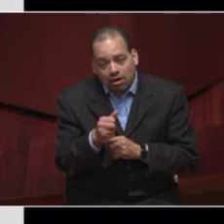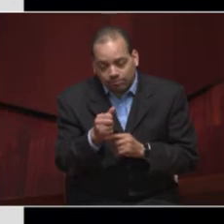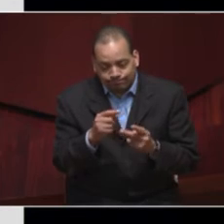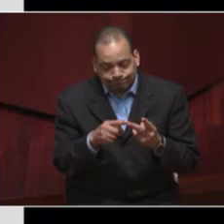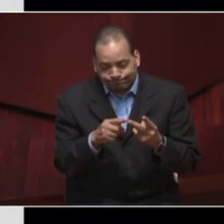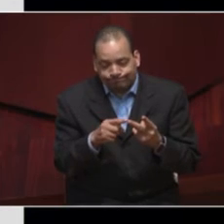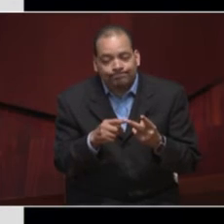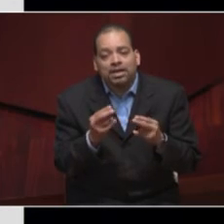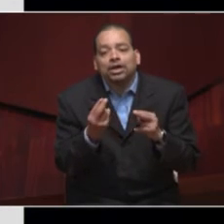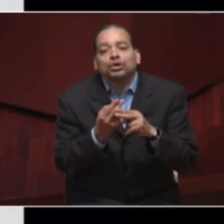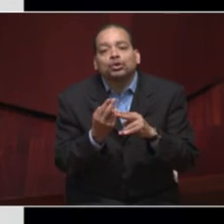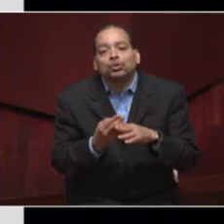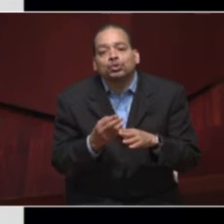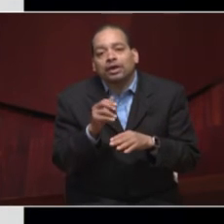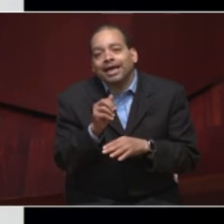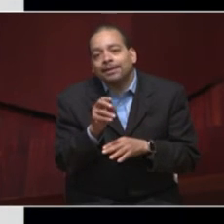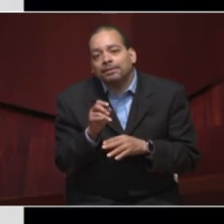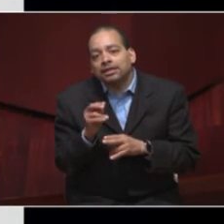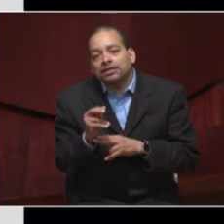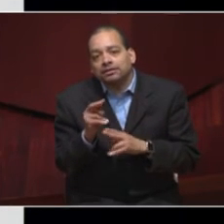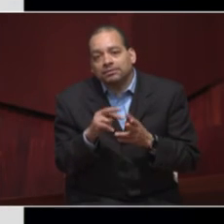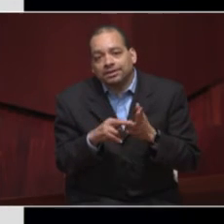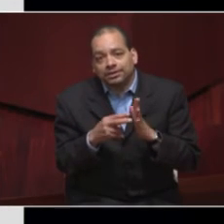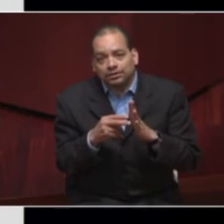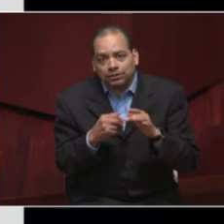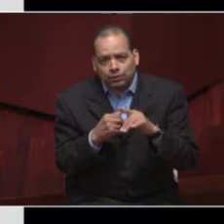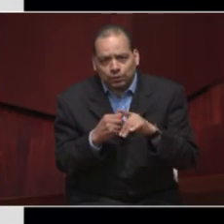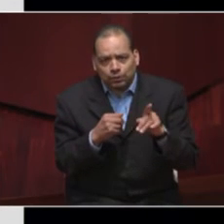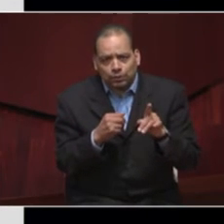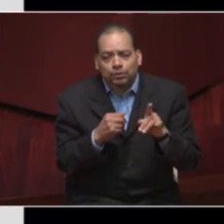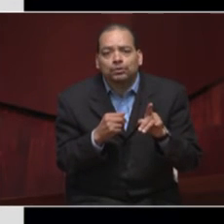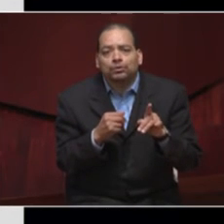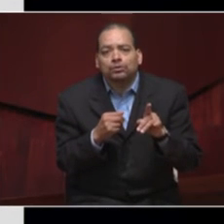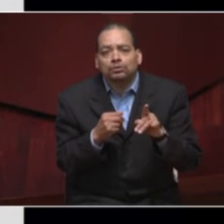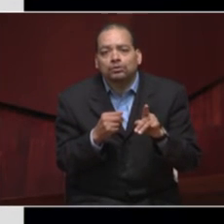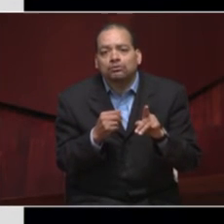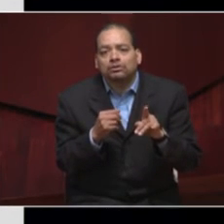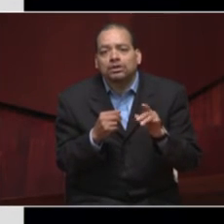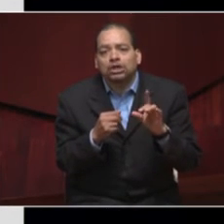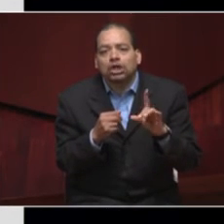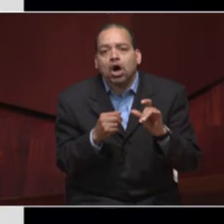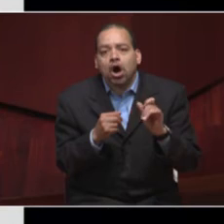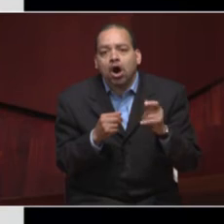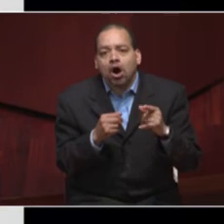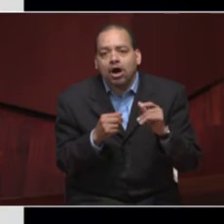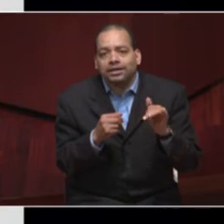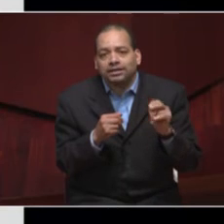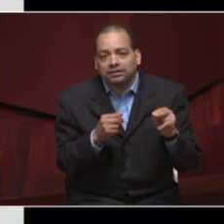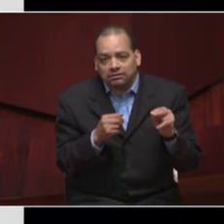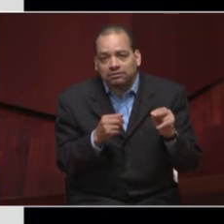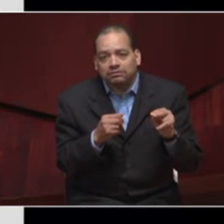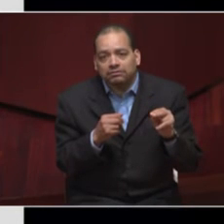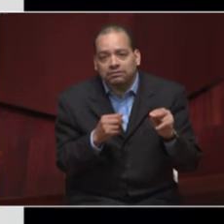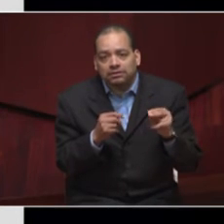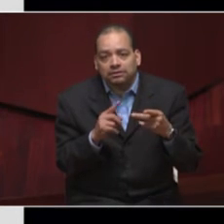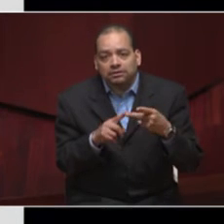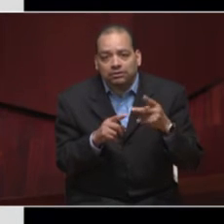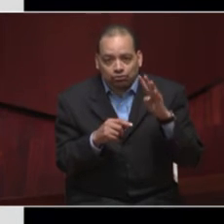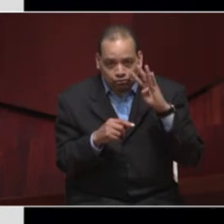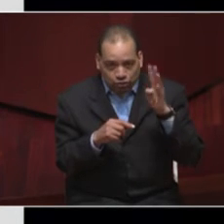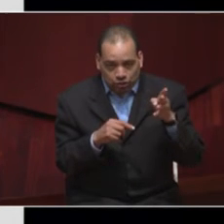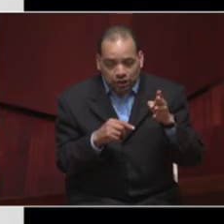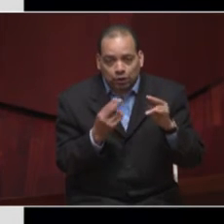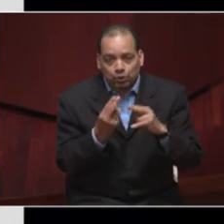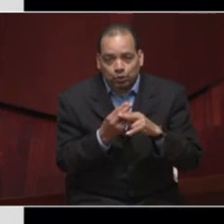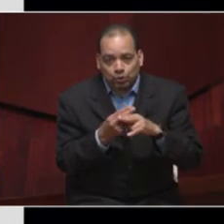with user administration, this is where you log into the system and you create or modify or inactivate user profiles. And